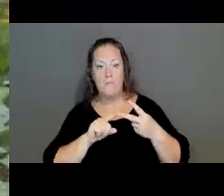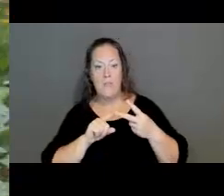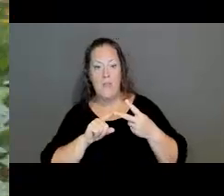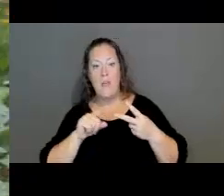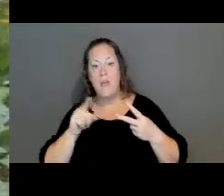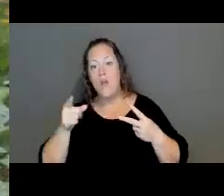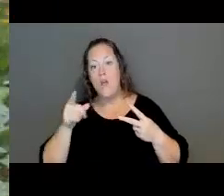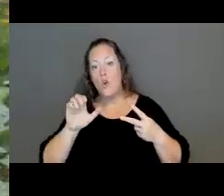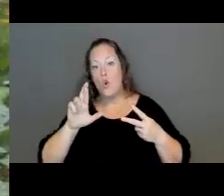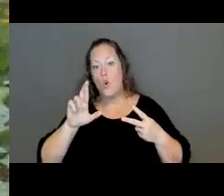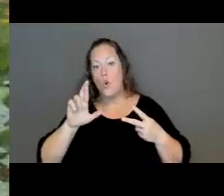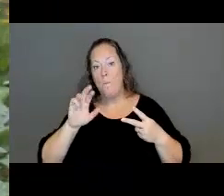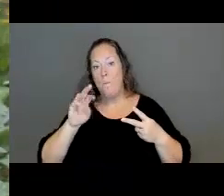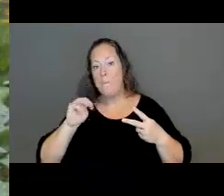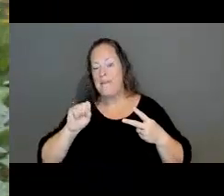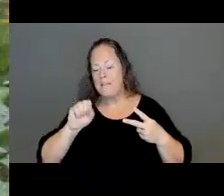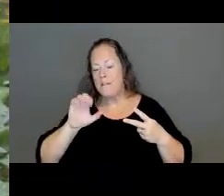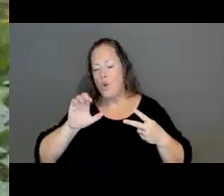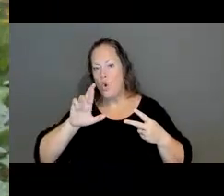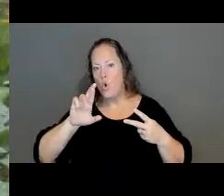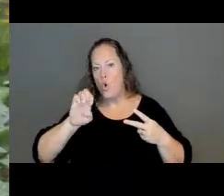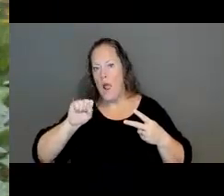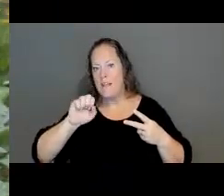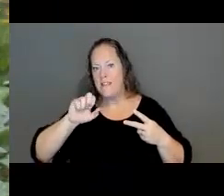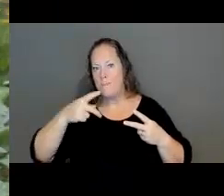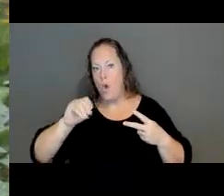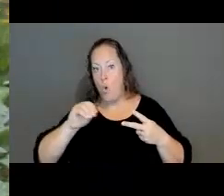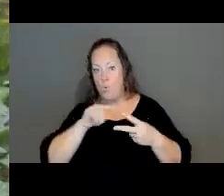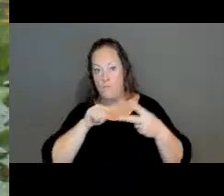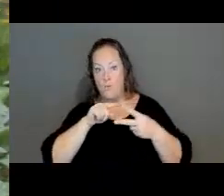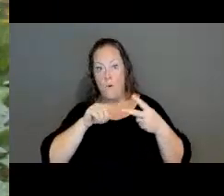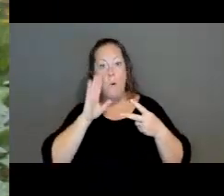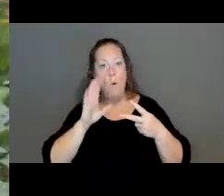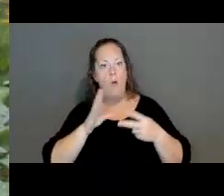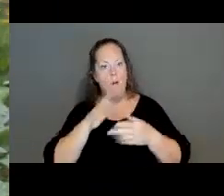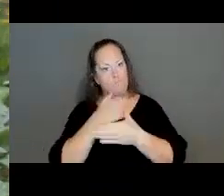what we consider a tool in a way. It's really a